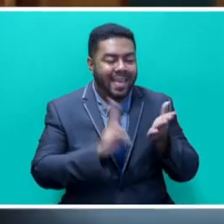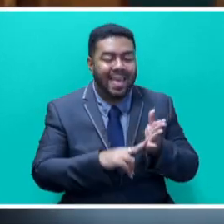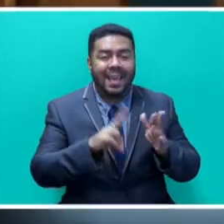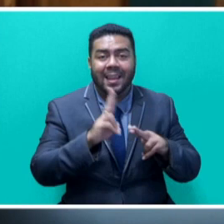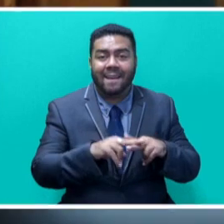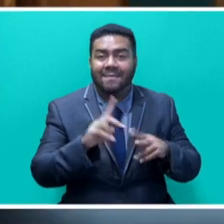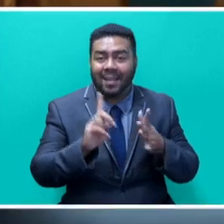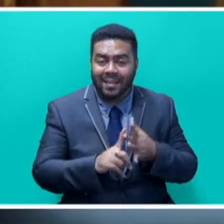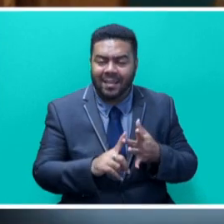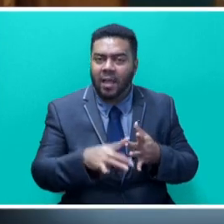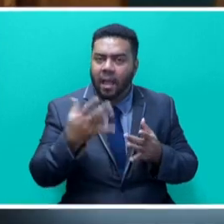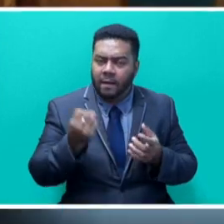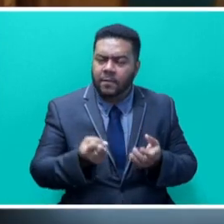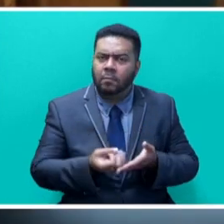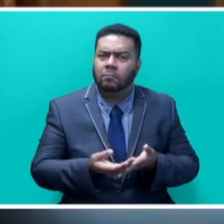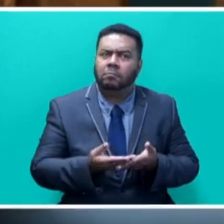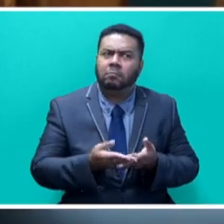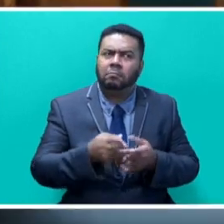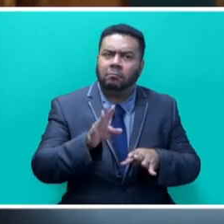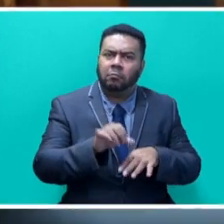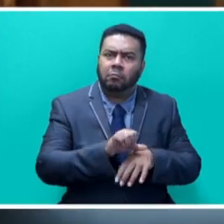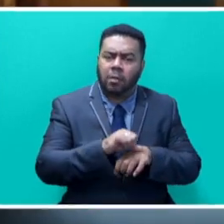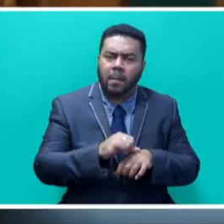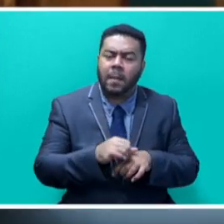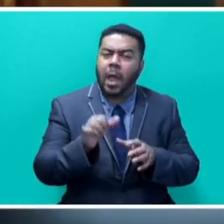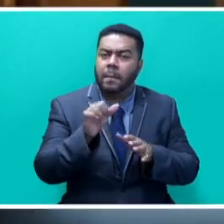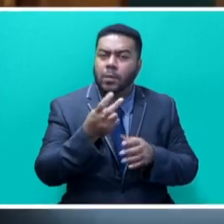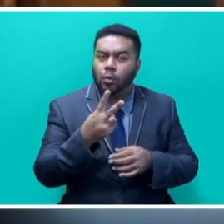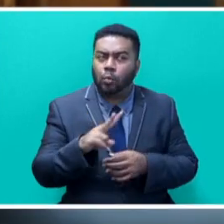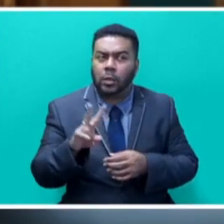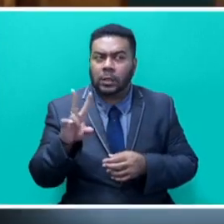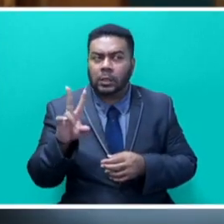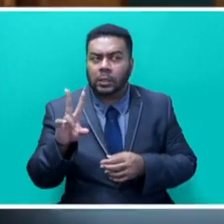late February on Vitilevu. By April,